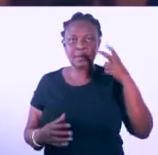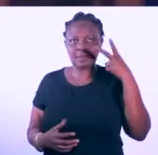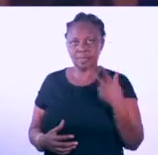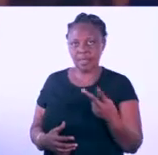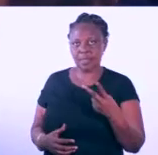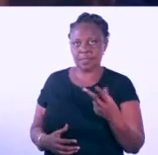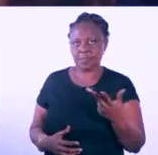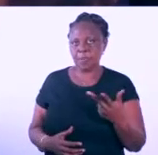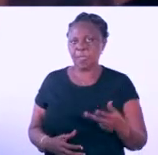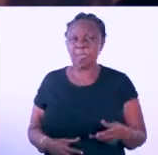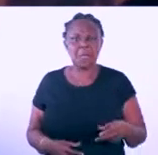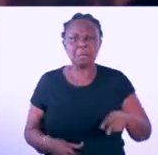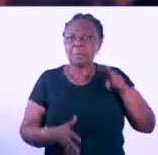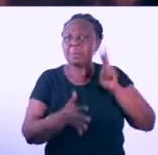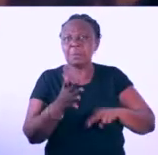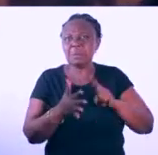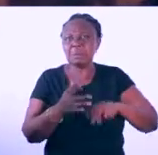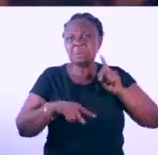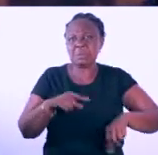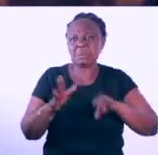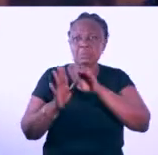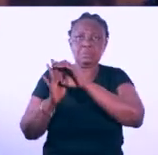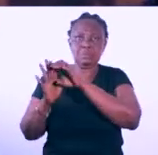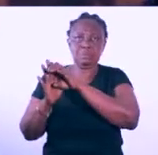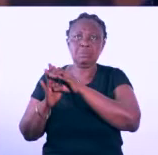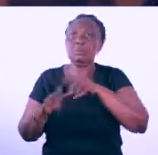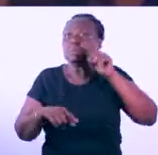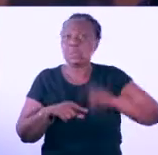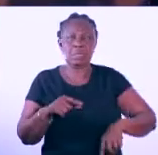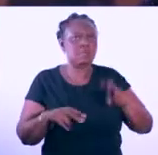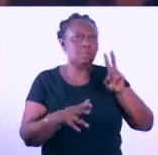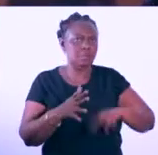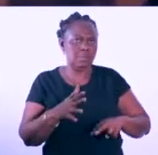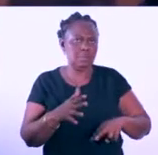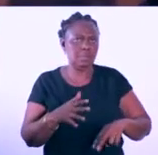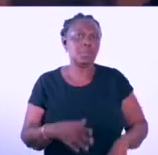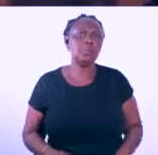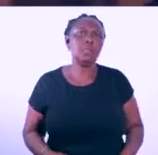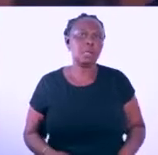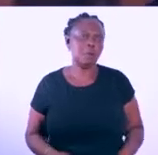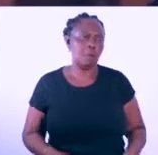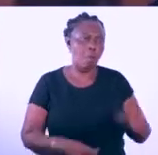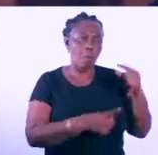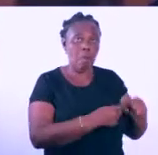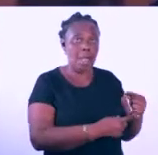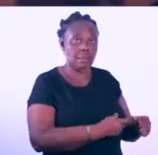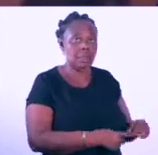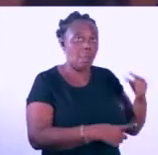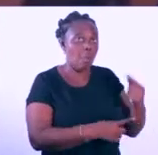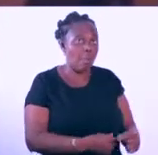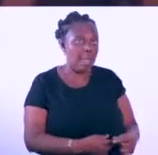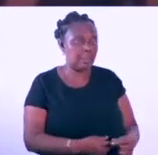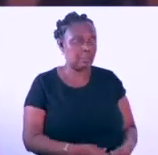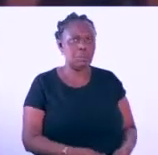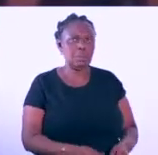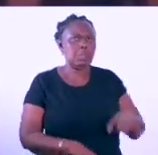He was not able to read the paragraph, and so he was brought down to word. At word level, he